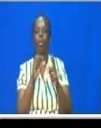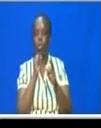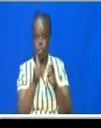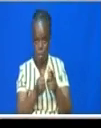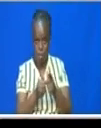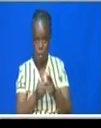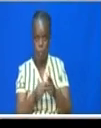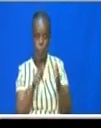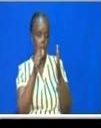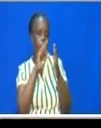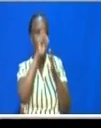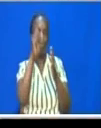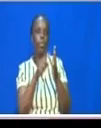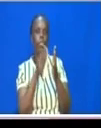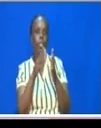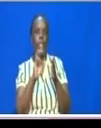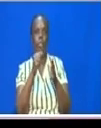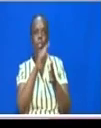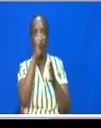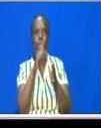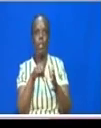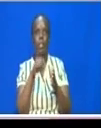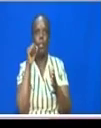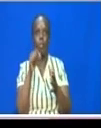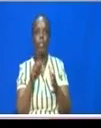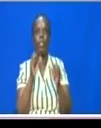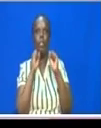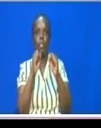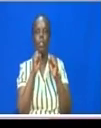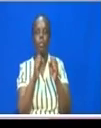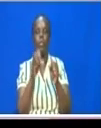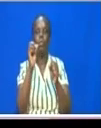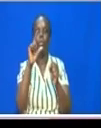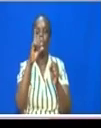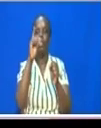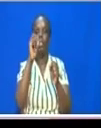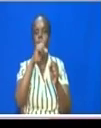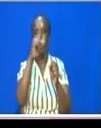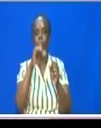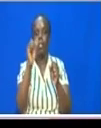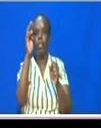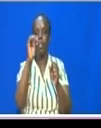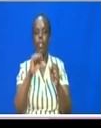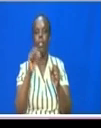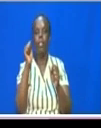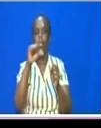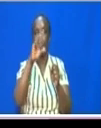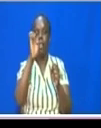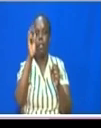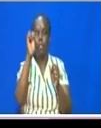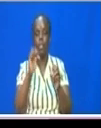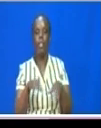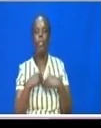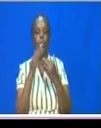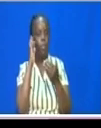there are as follows. The first question is identify the strongest oxidizing agent, and you give a reason for your